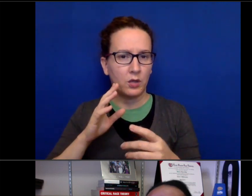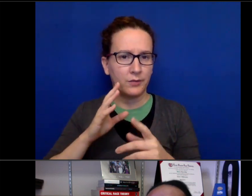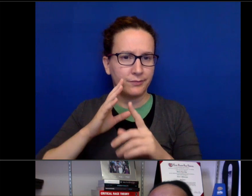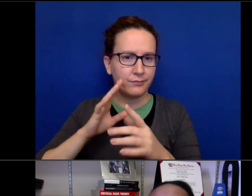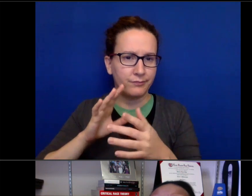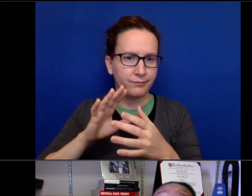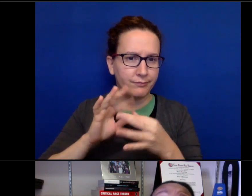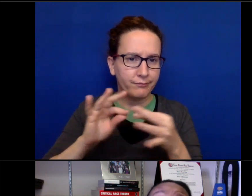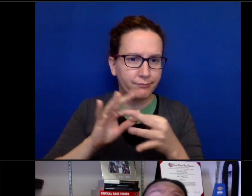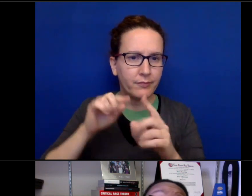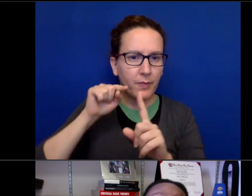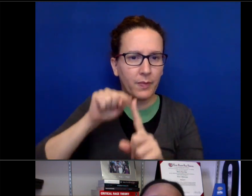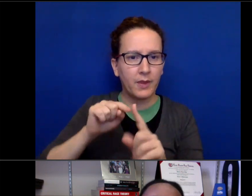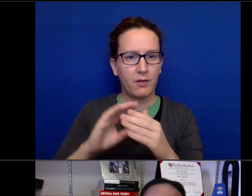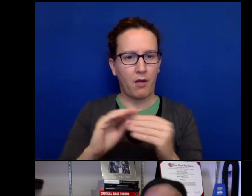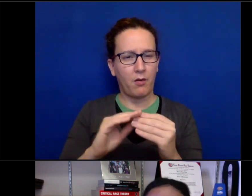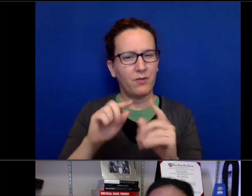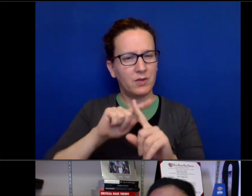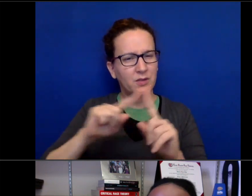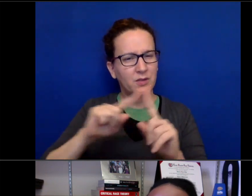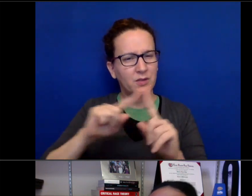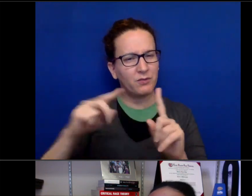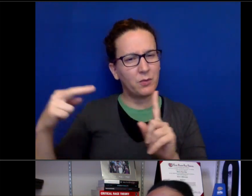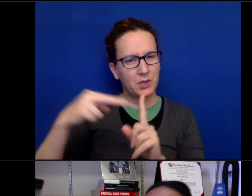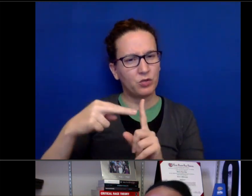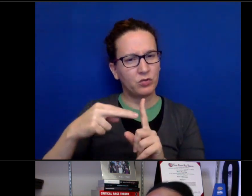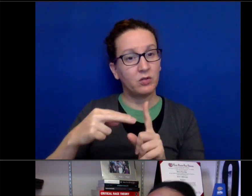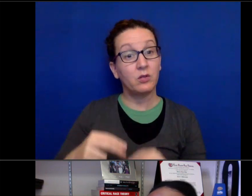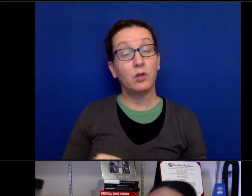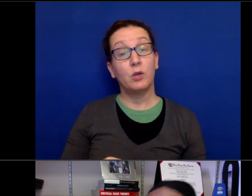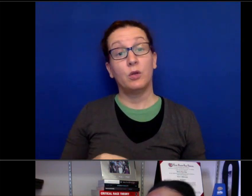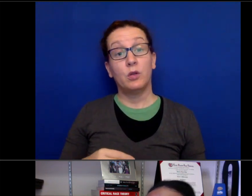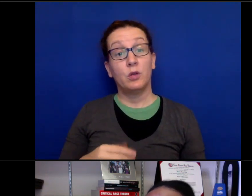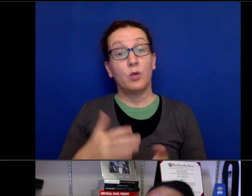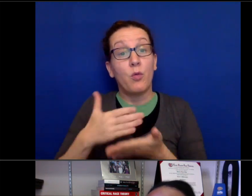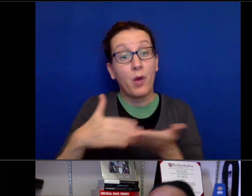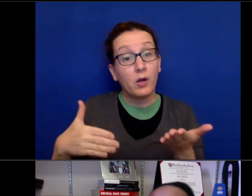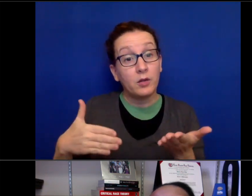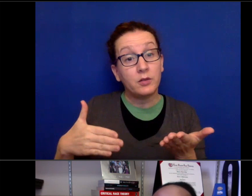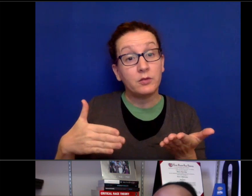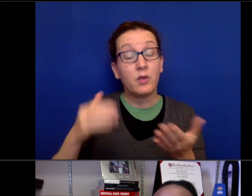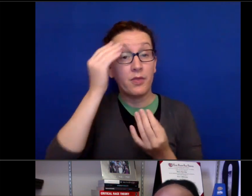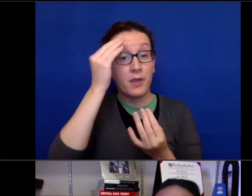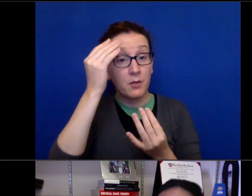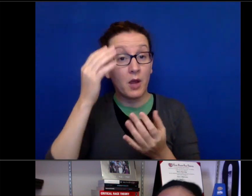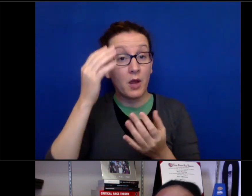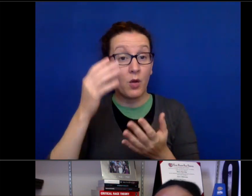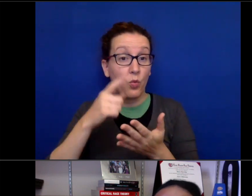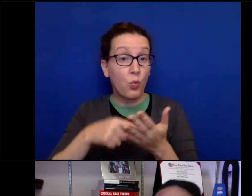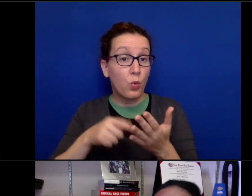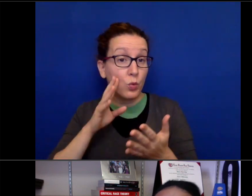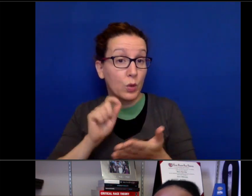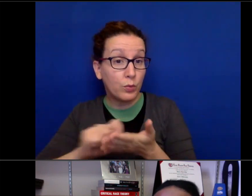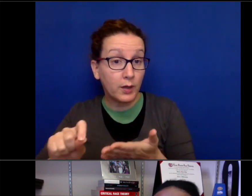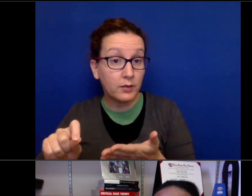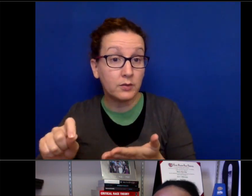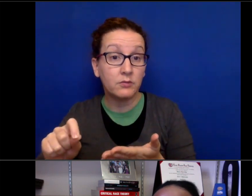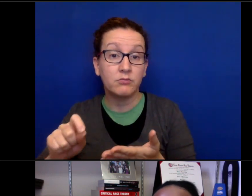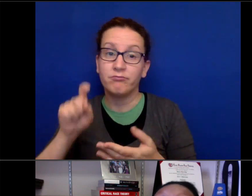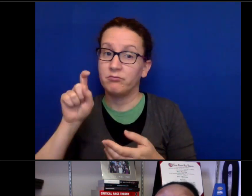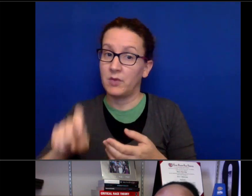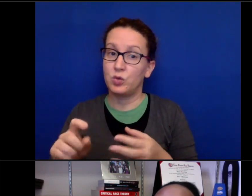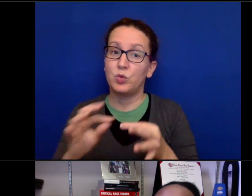narrative, right? From a different positioning, maybe. So in part, it's thinking about what you're going to write has to